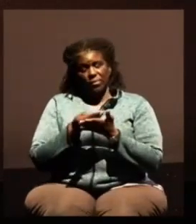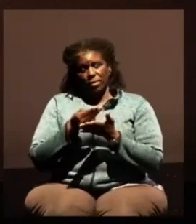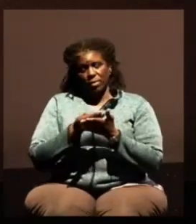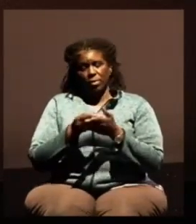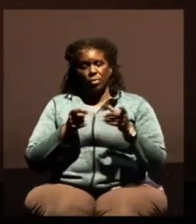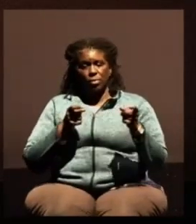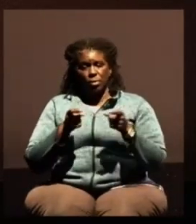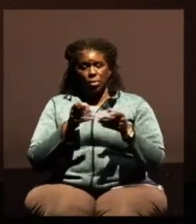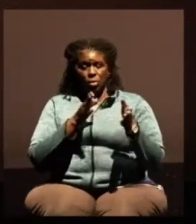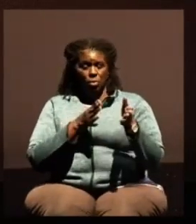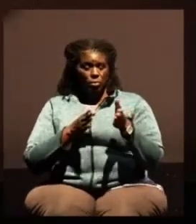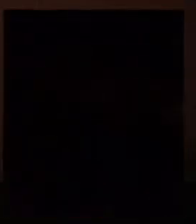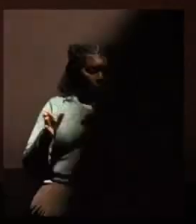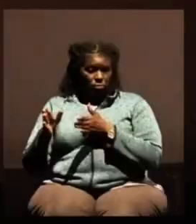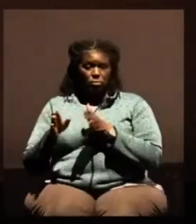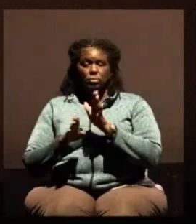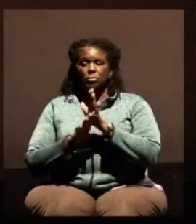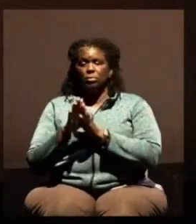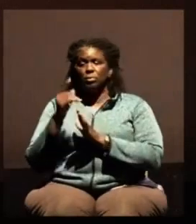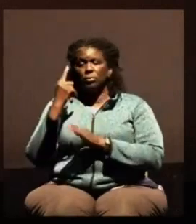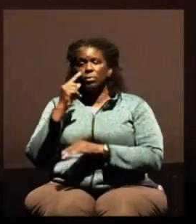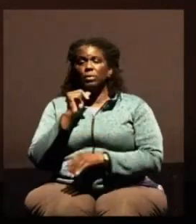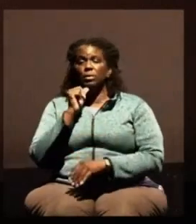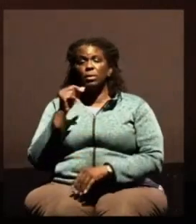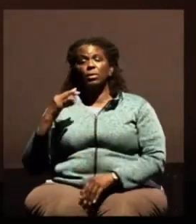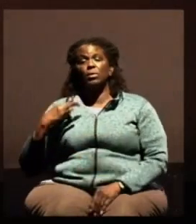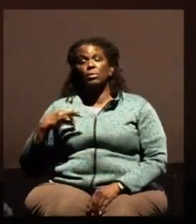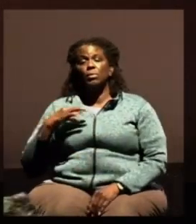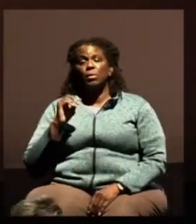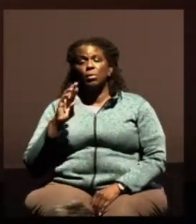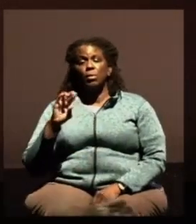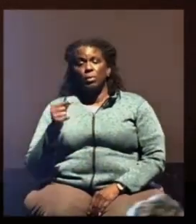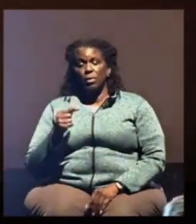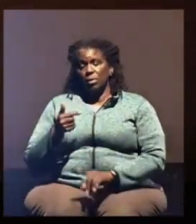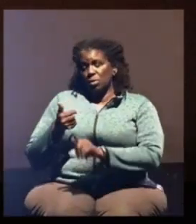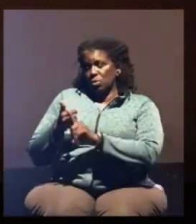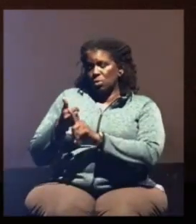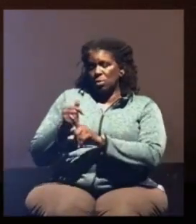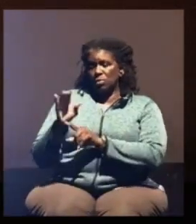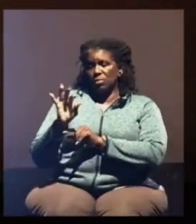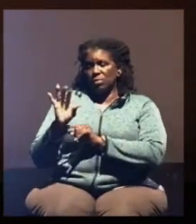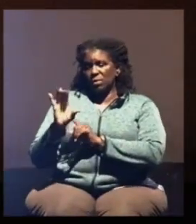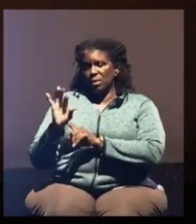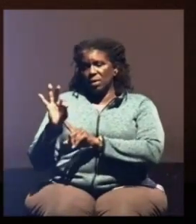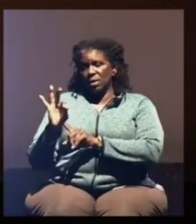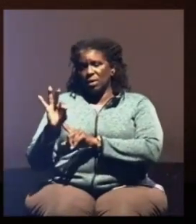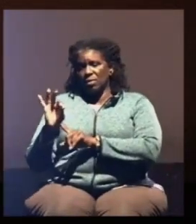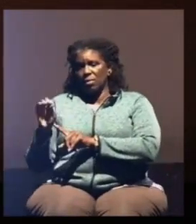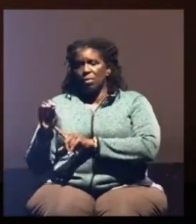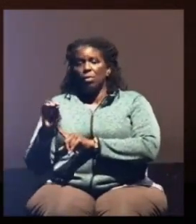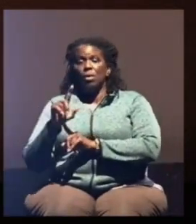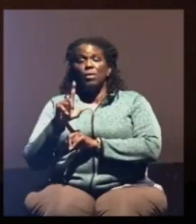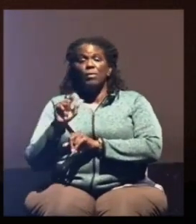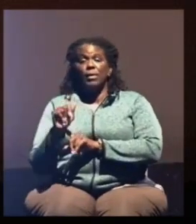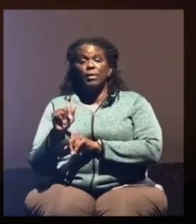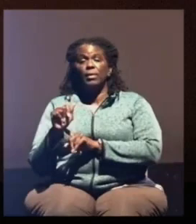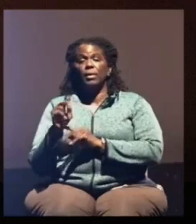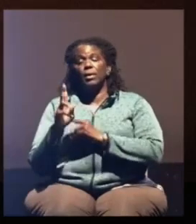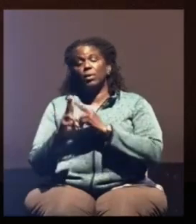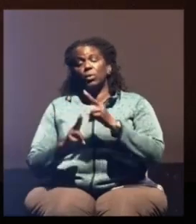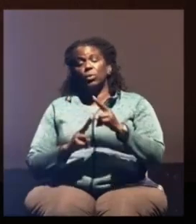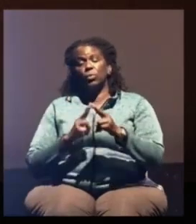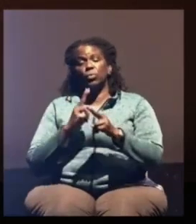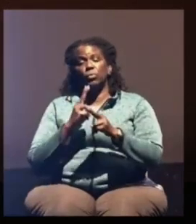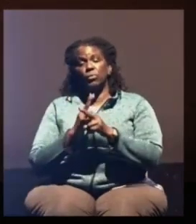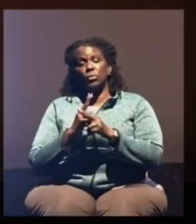organizational development for nonprofit organizations, having served as the CFO of Los Angeles Universal Preschool,